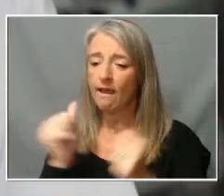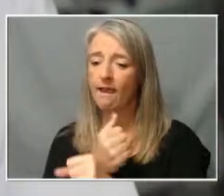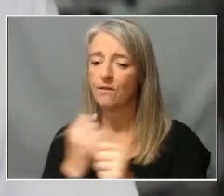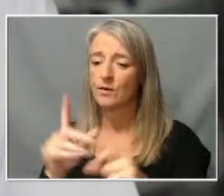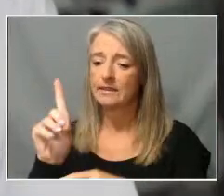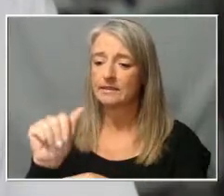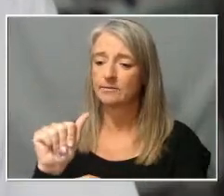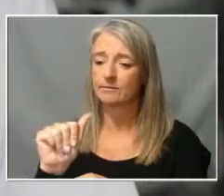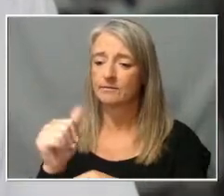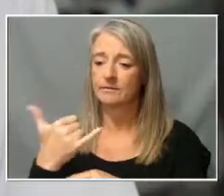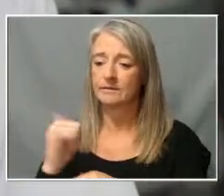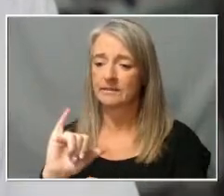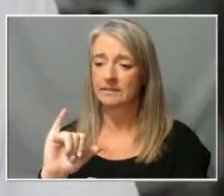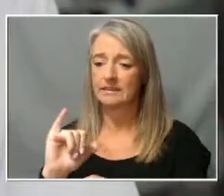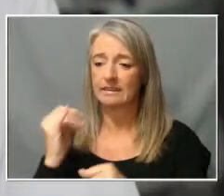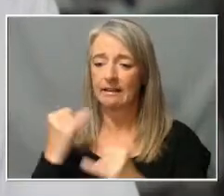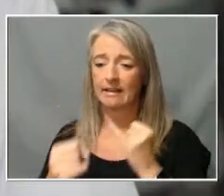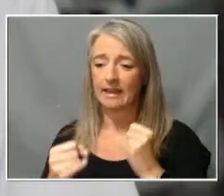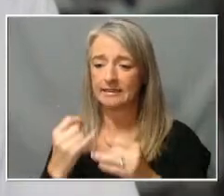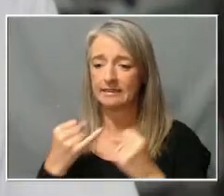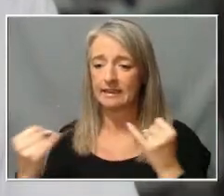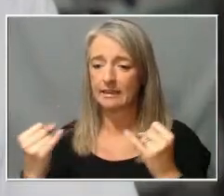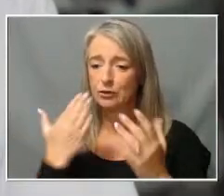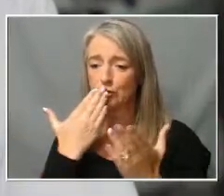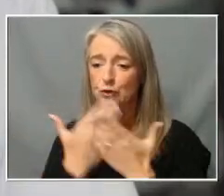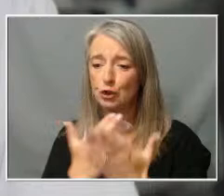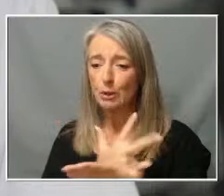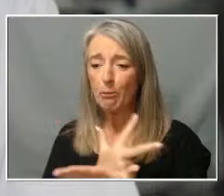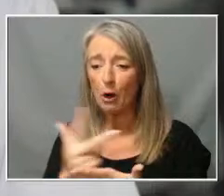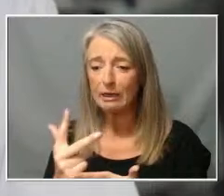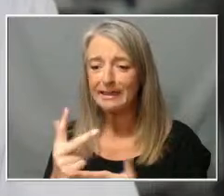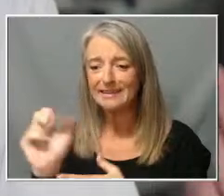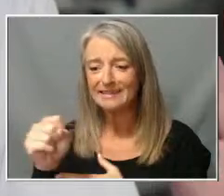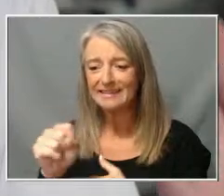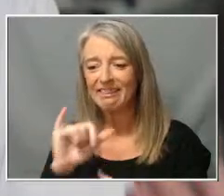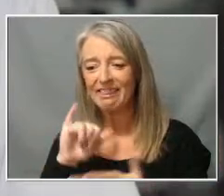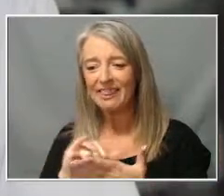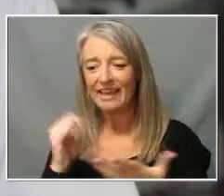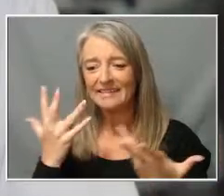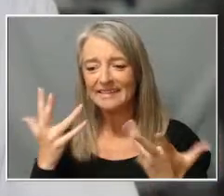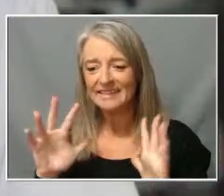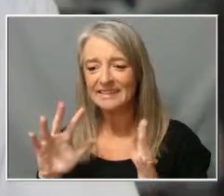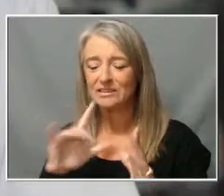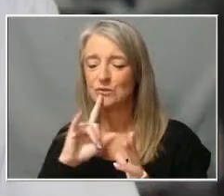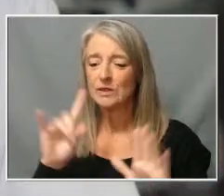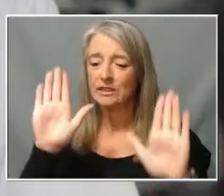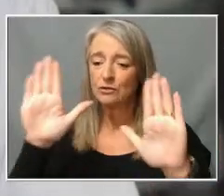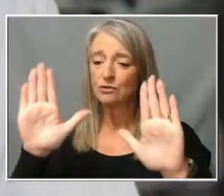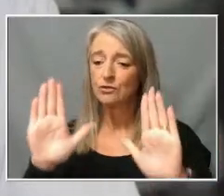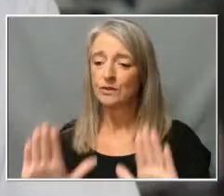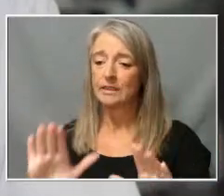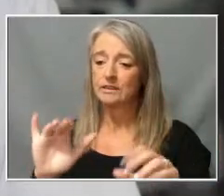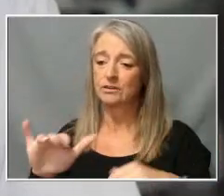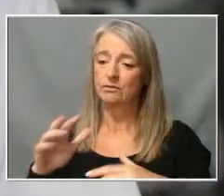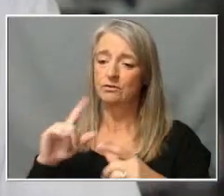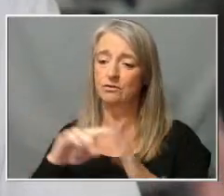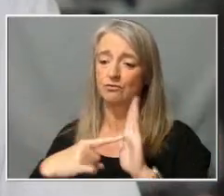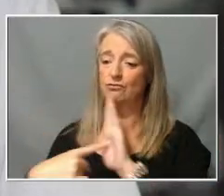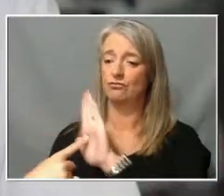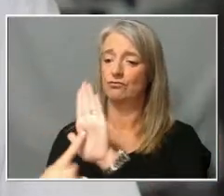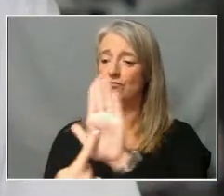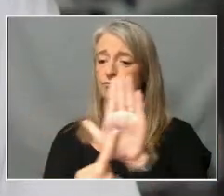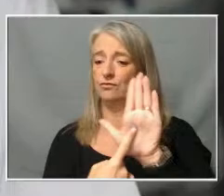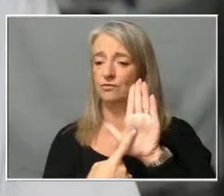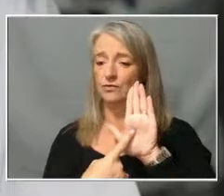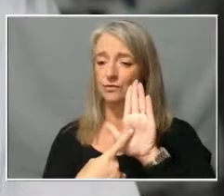is still very much last in line. We get good parking. And that's about it. So this is really great to be able to shine this light on